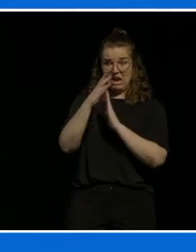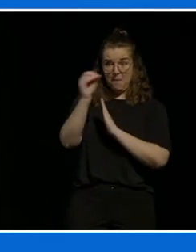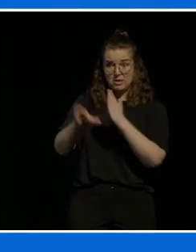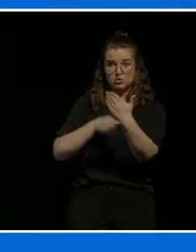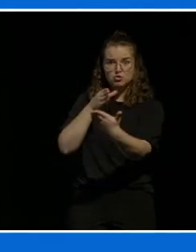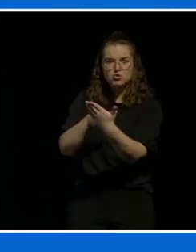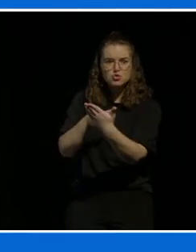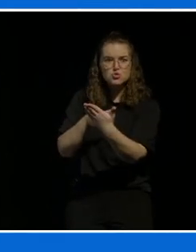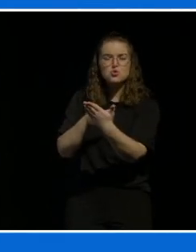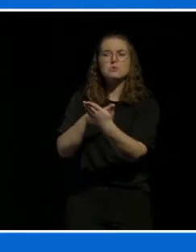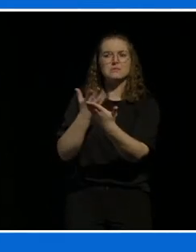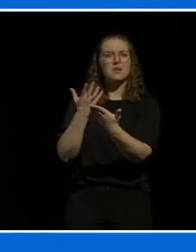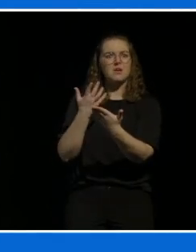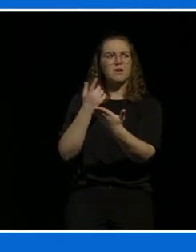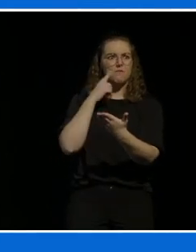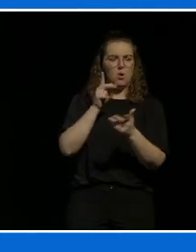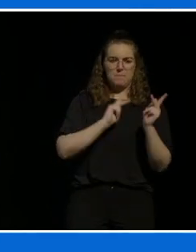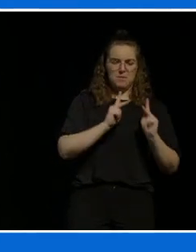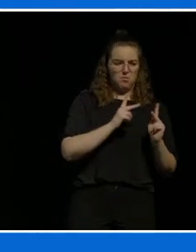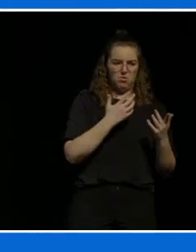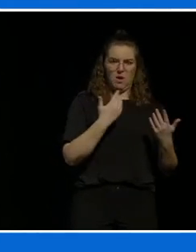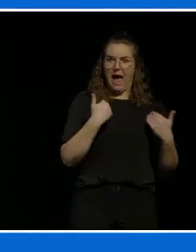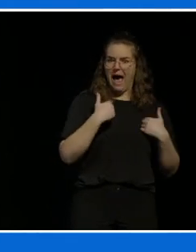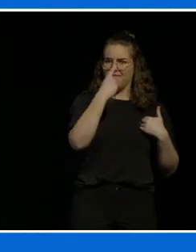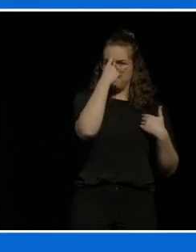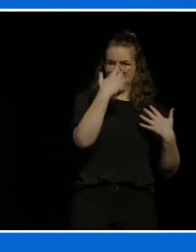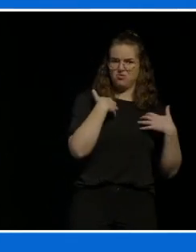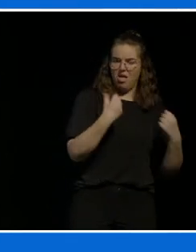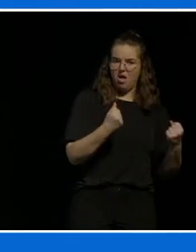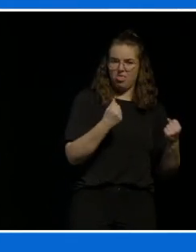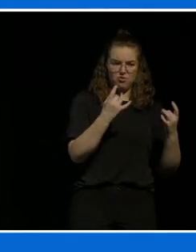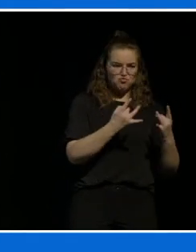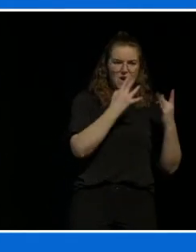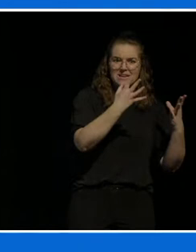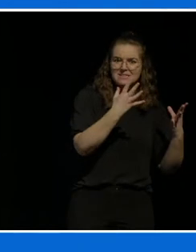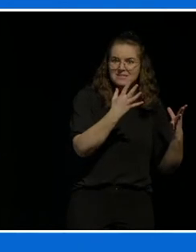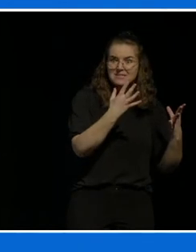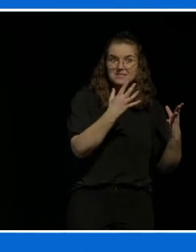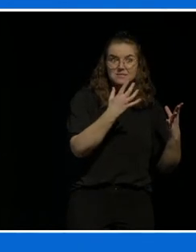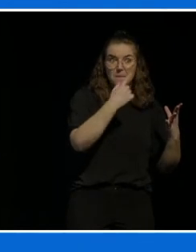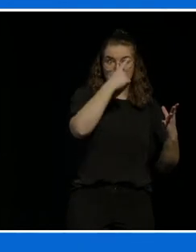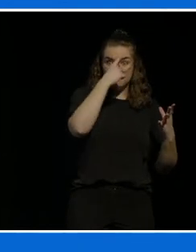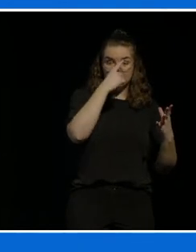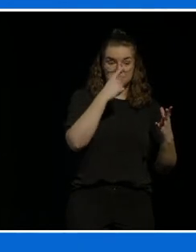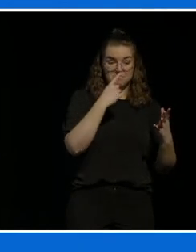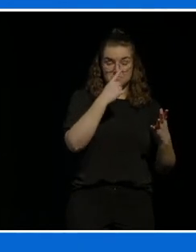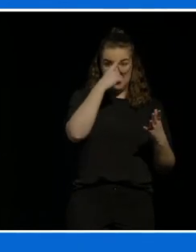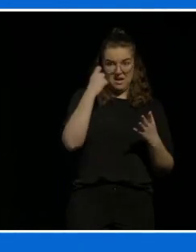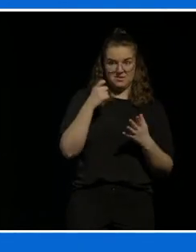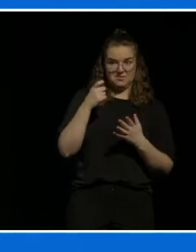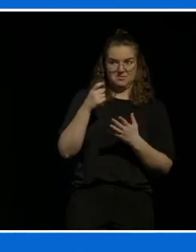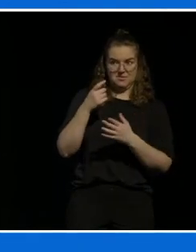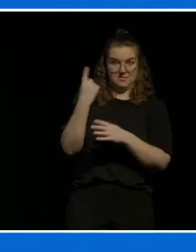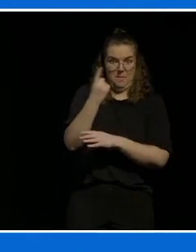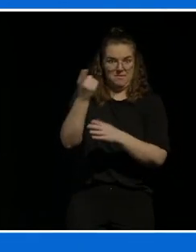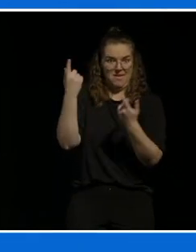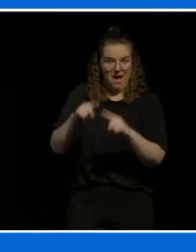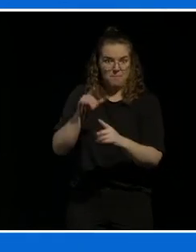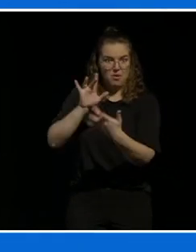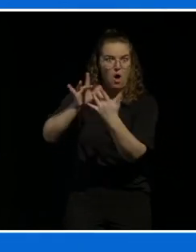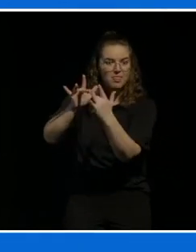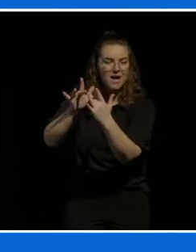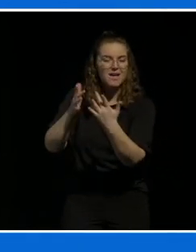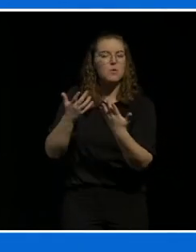whether it's around mental health crises, et cetera, for things that happen offline because of online things. I think it's gonna change the way that social media is used right